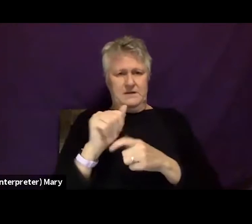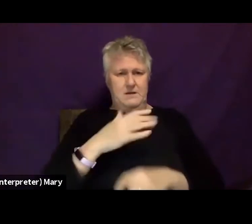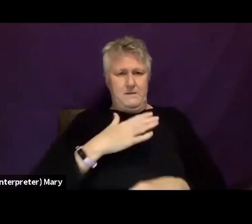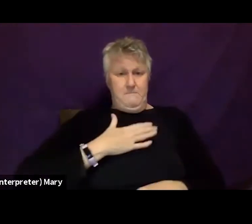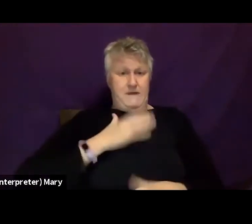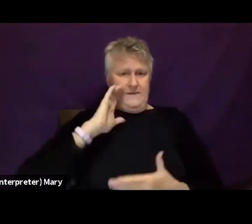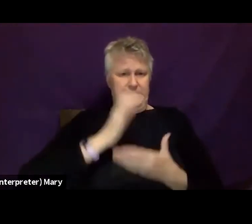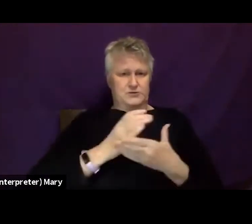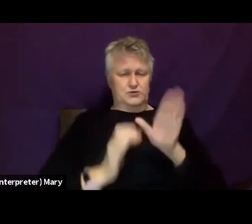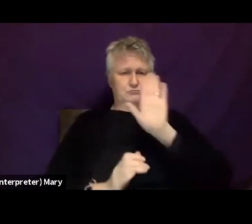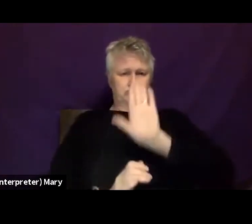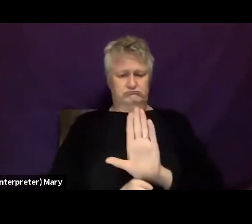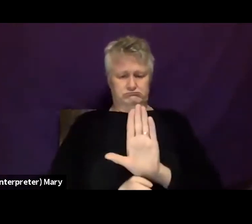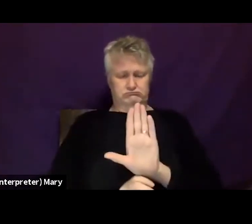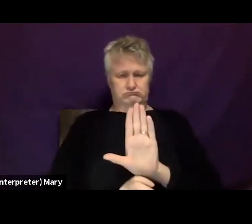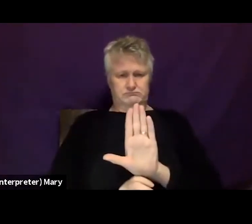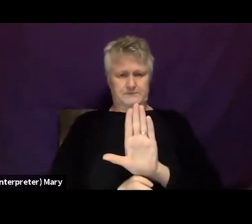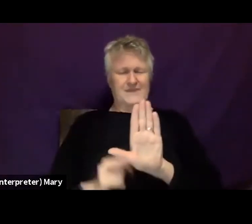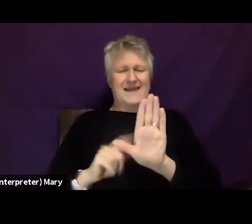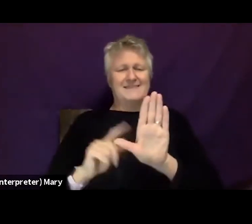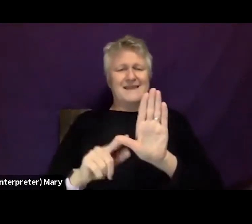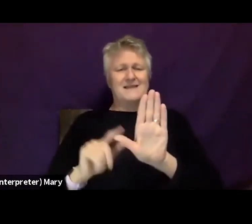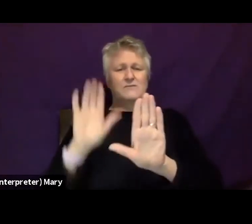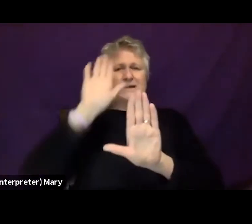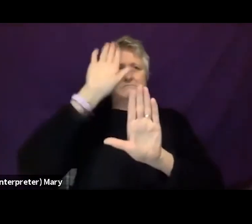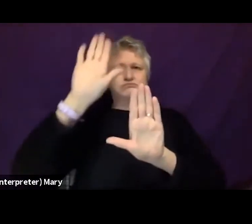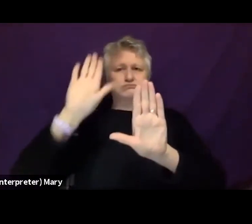be consist of like